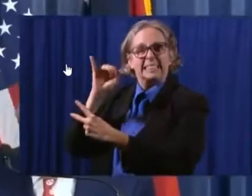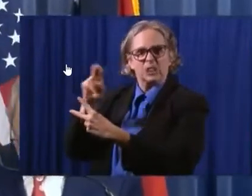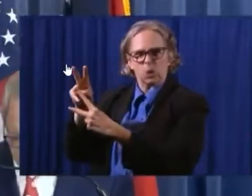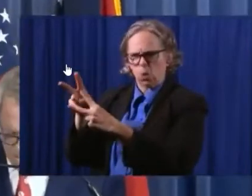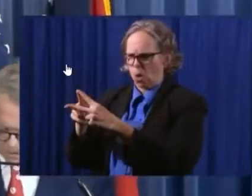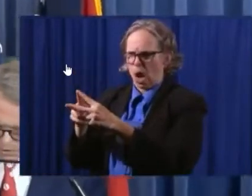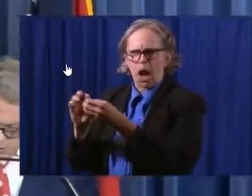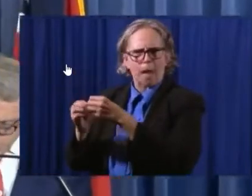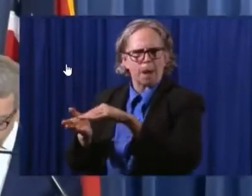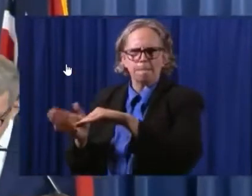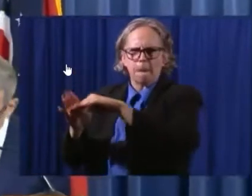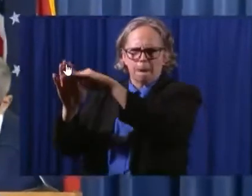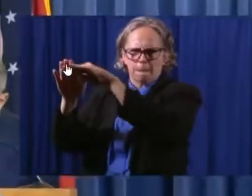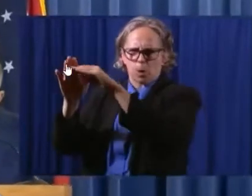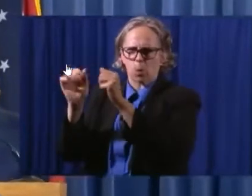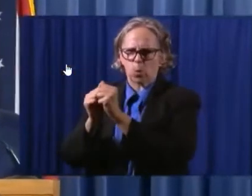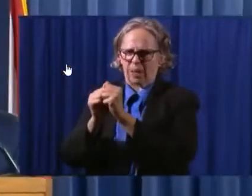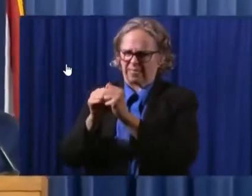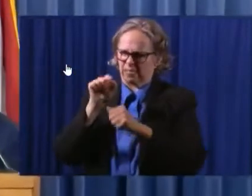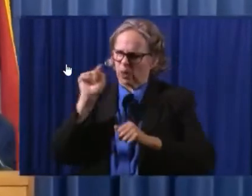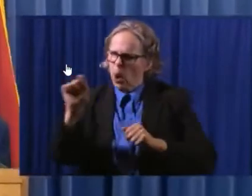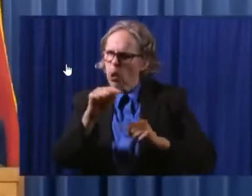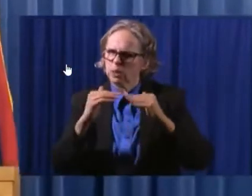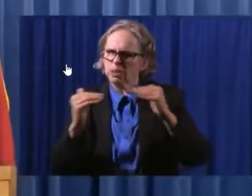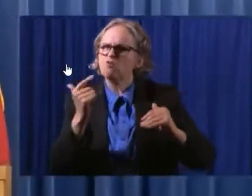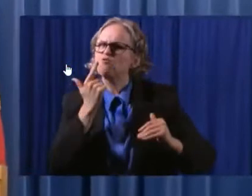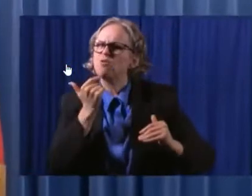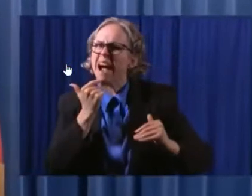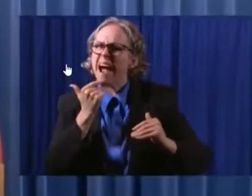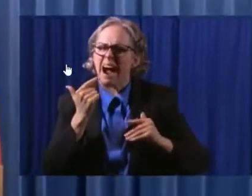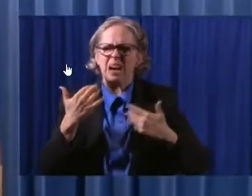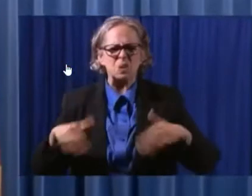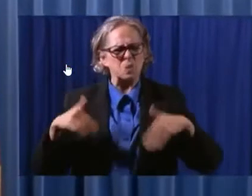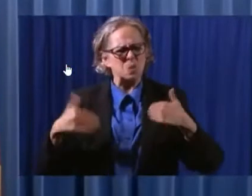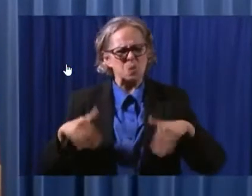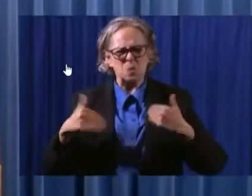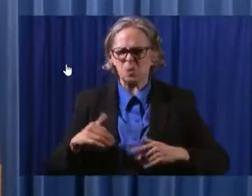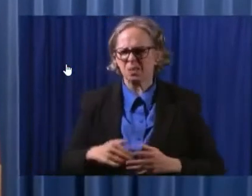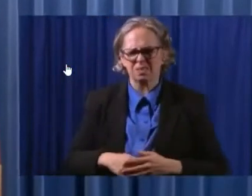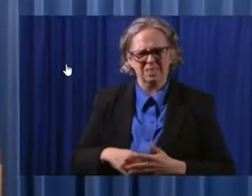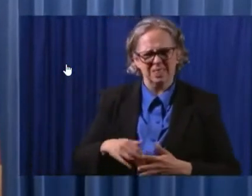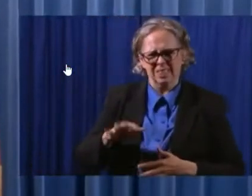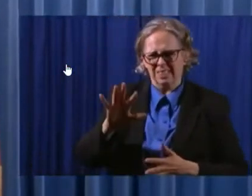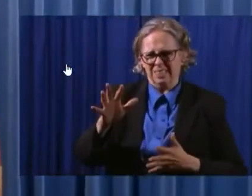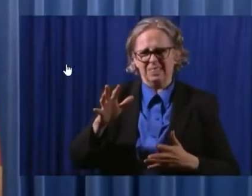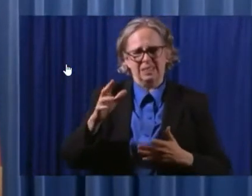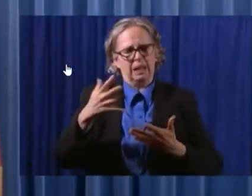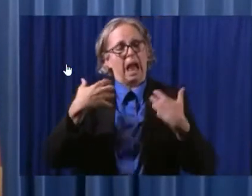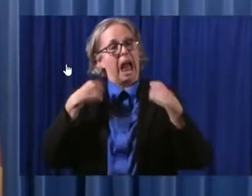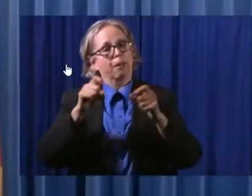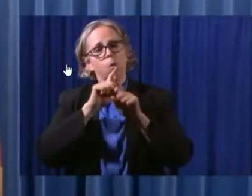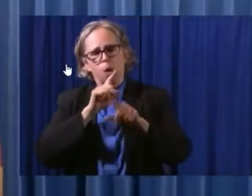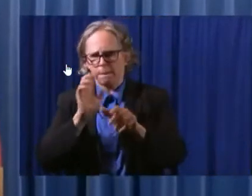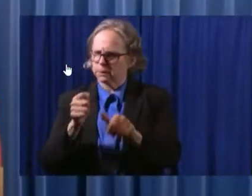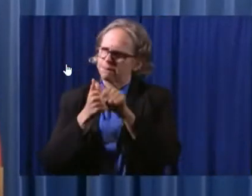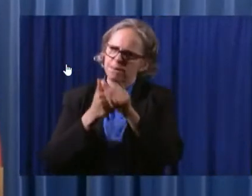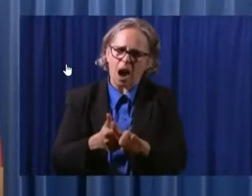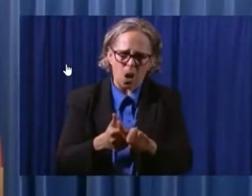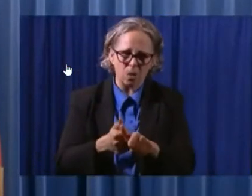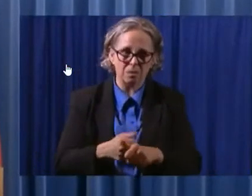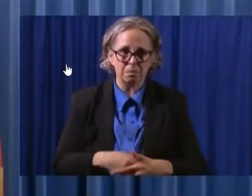counties. Again, all current health orders and sector-specific guidance must continue to be followed. At this level, all Ohioans